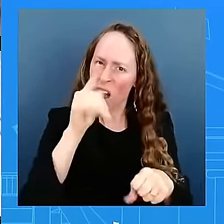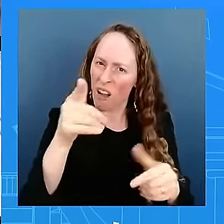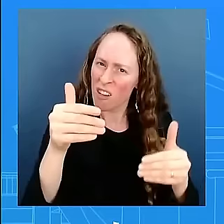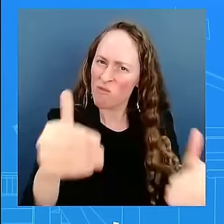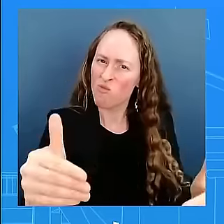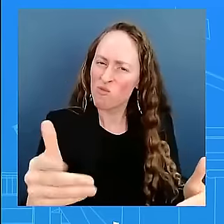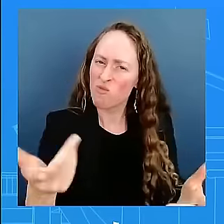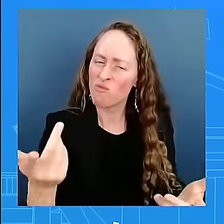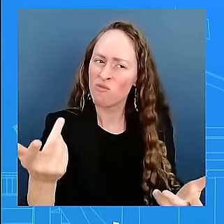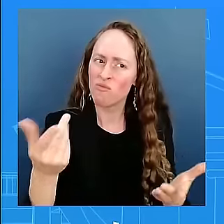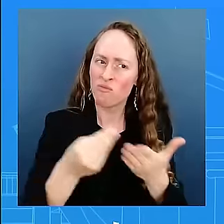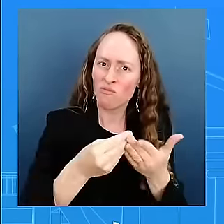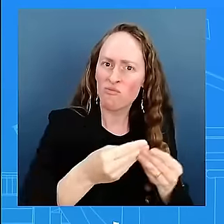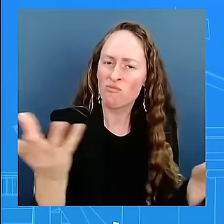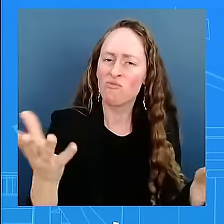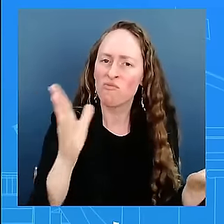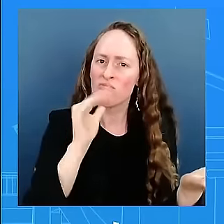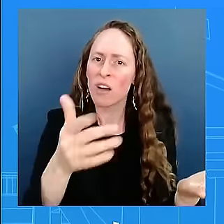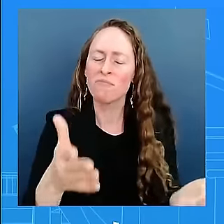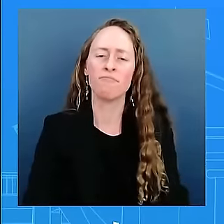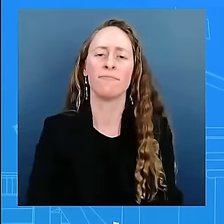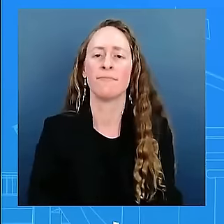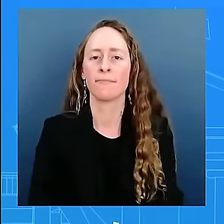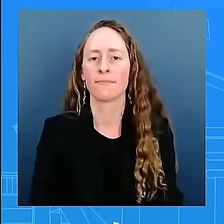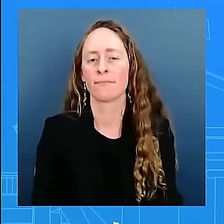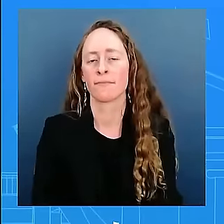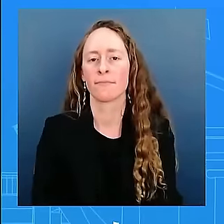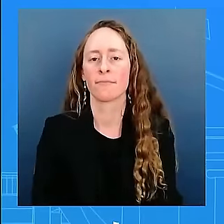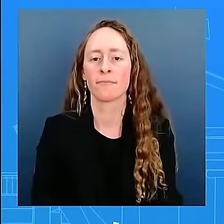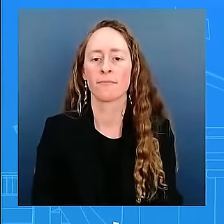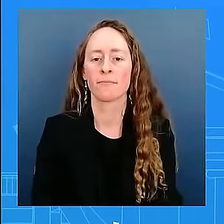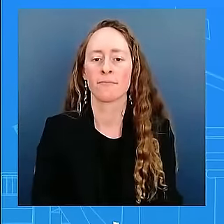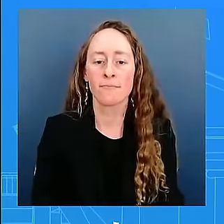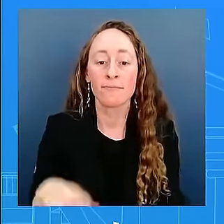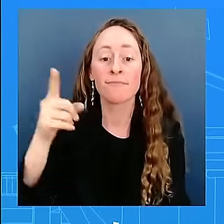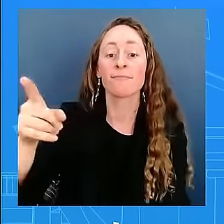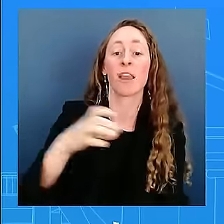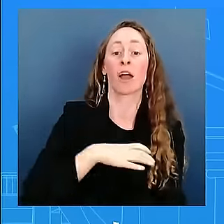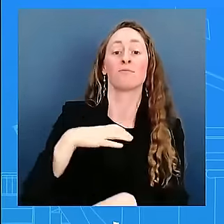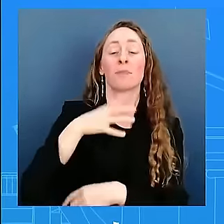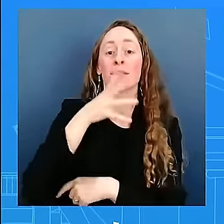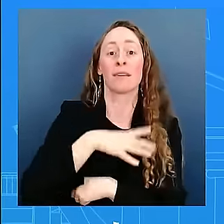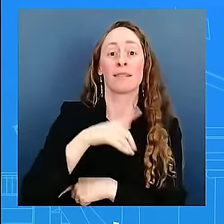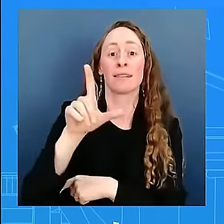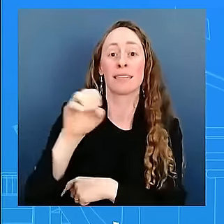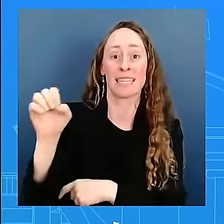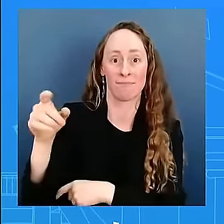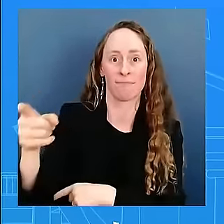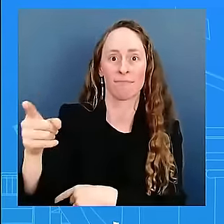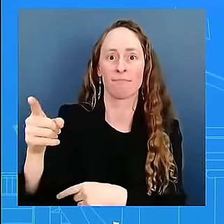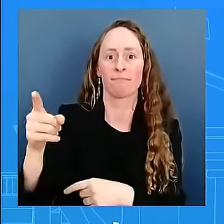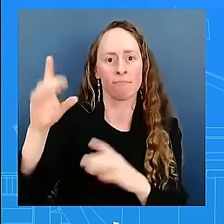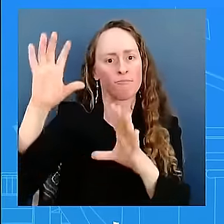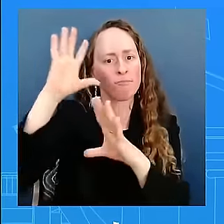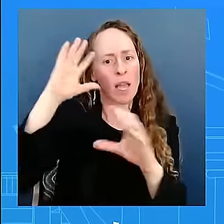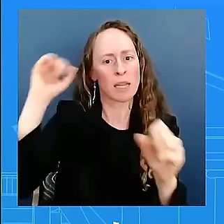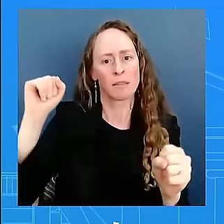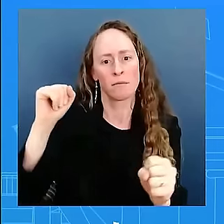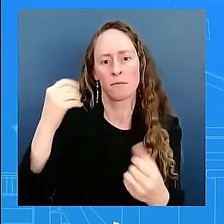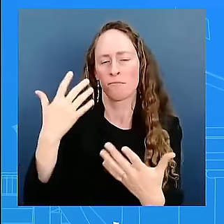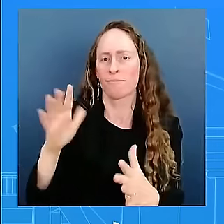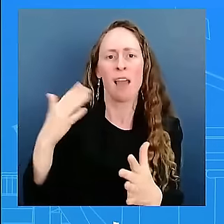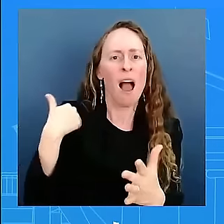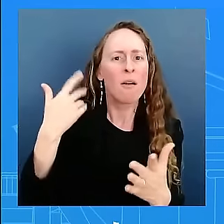Look, Congresswoman Sheila Jackson Lee, who we had an opportunity, the president had an opportunity to go to Houston earlier this week to meet with her